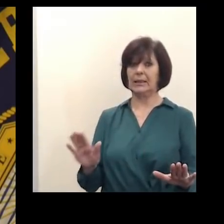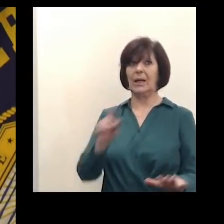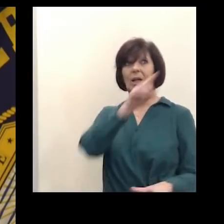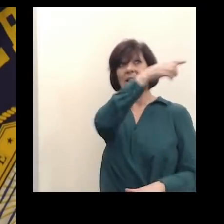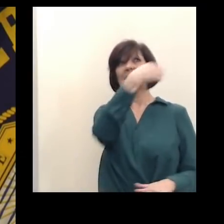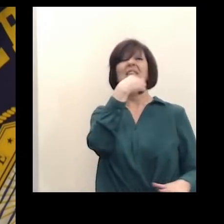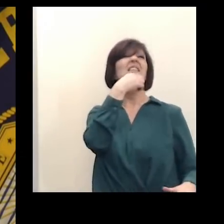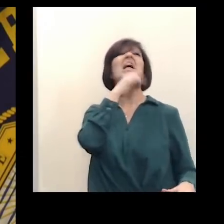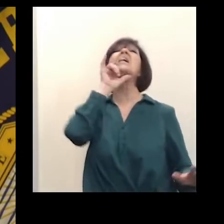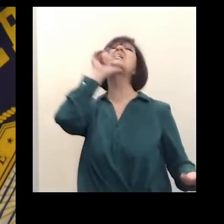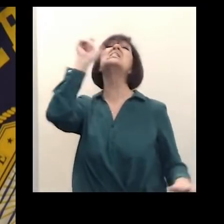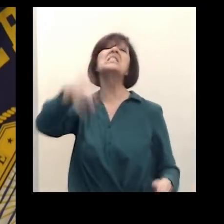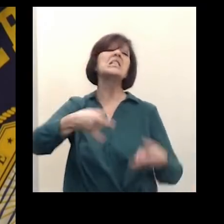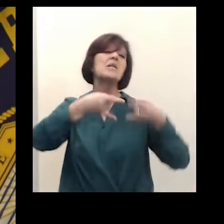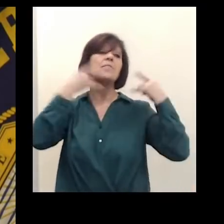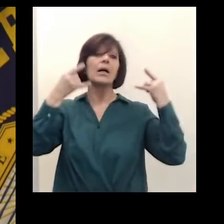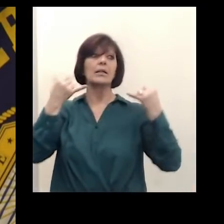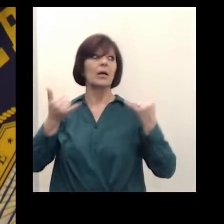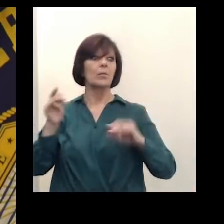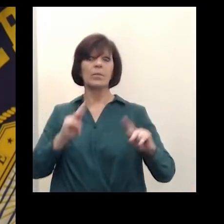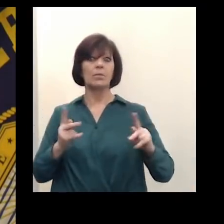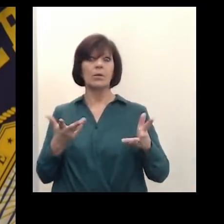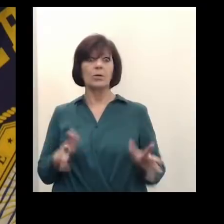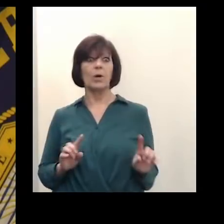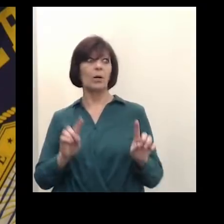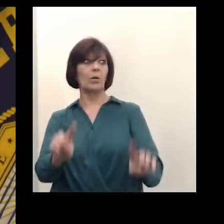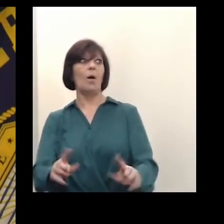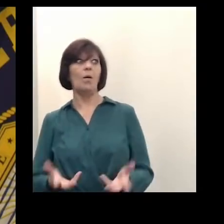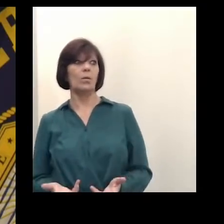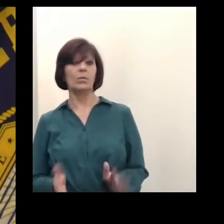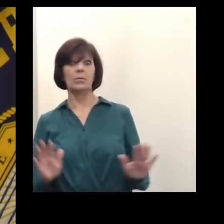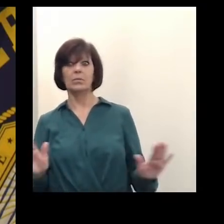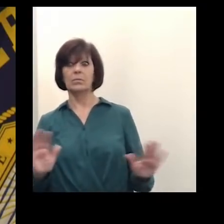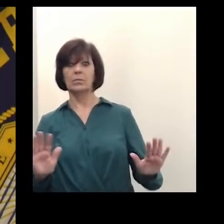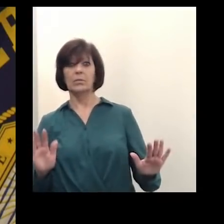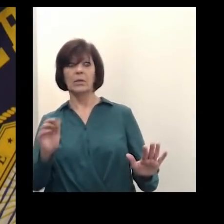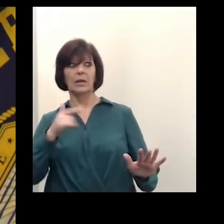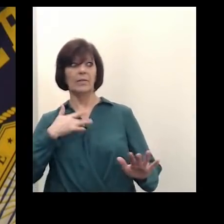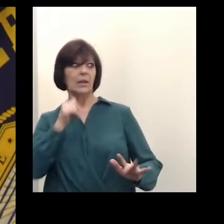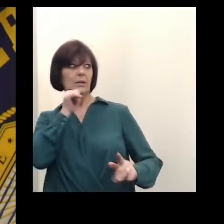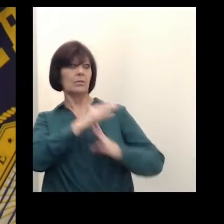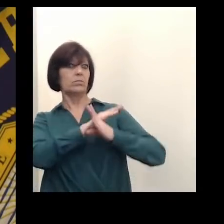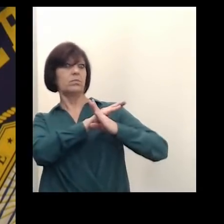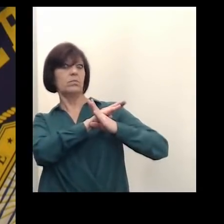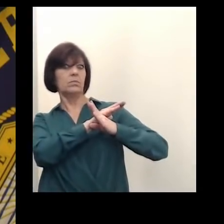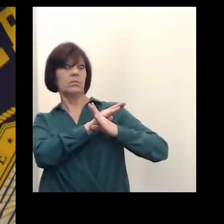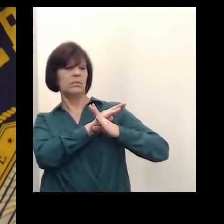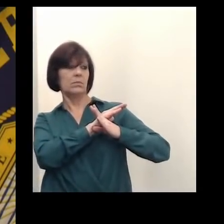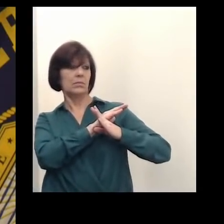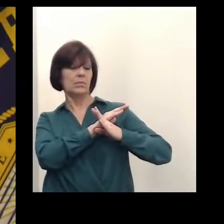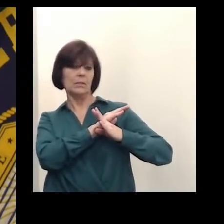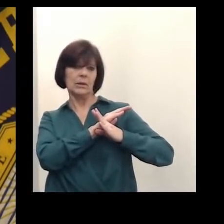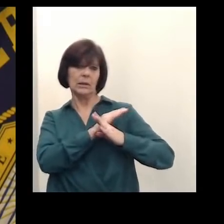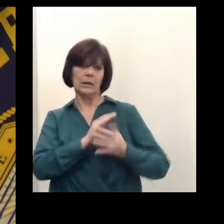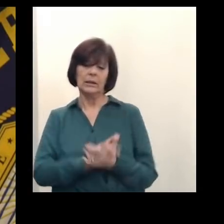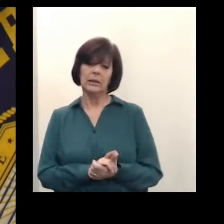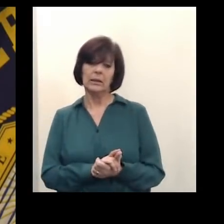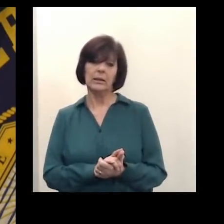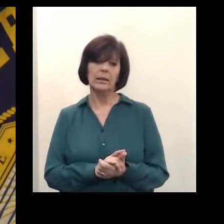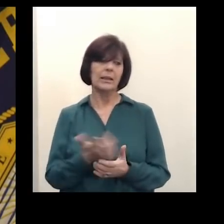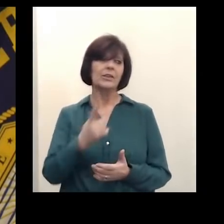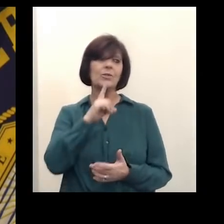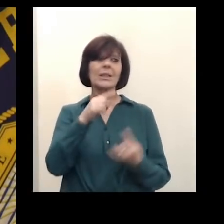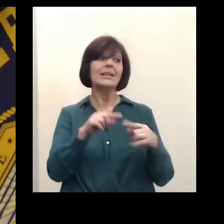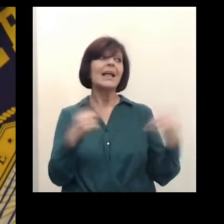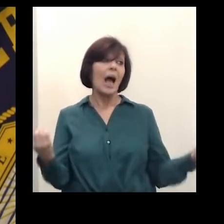because now people don't want to go to that business thinking that they're not going to have people wearing masks, when it's actually the opposite.